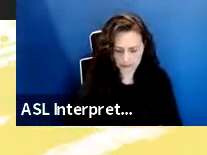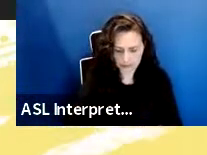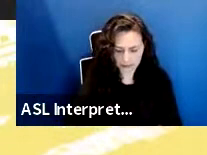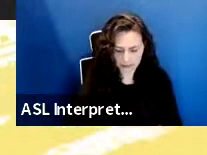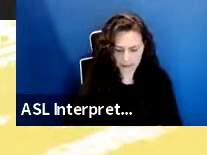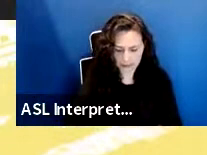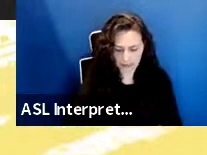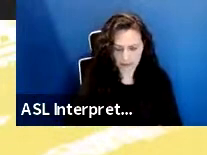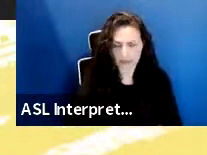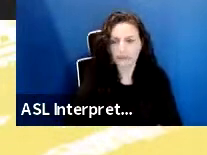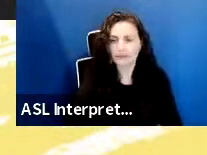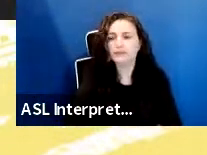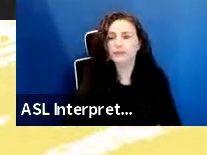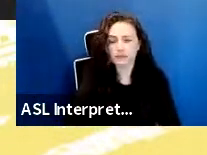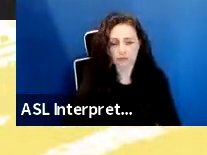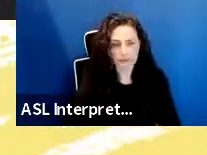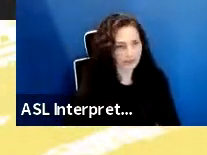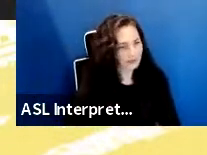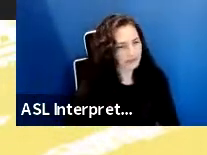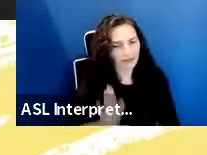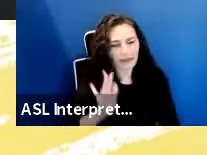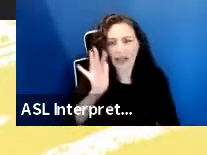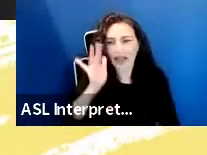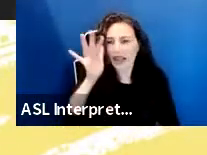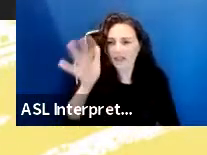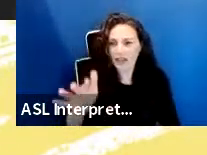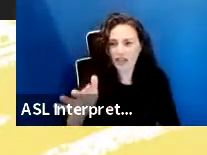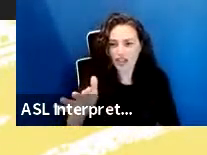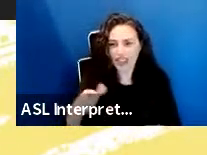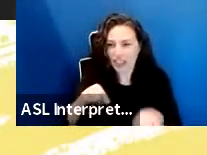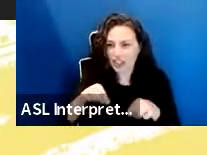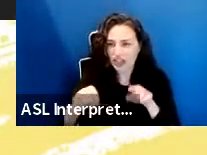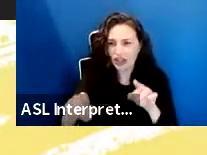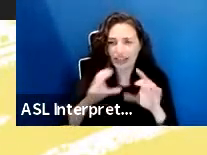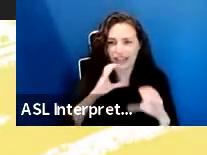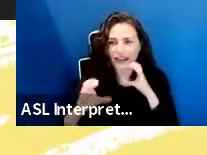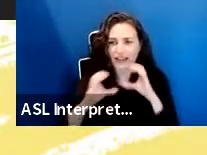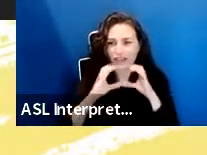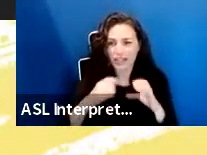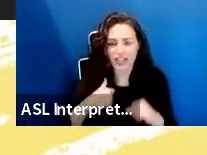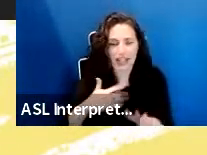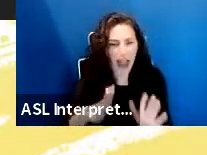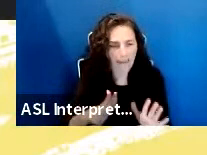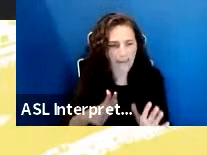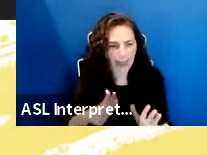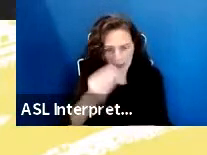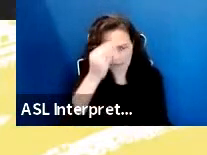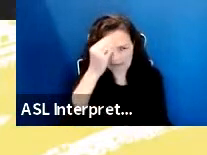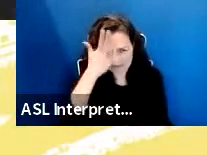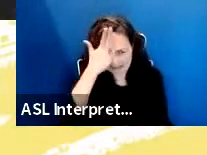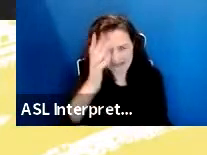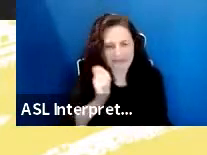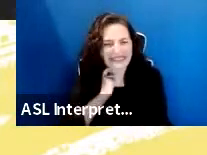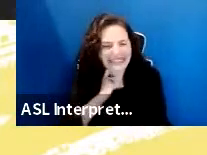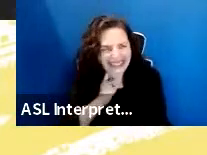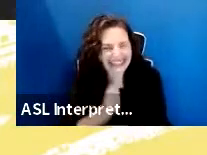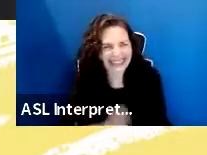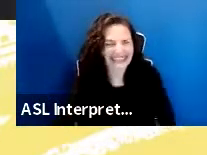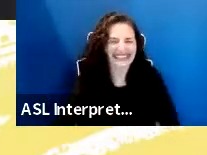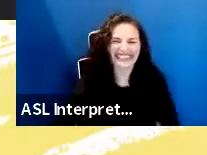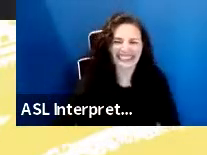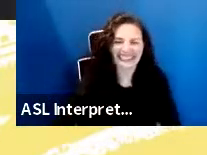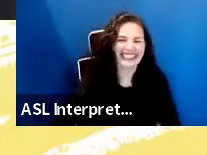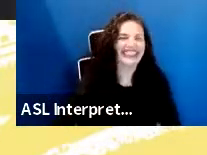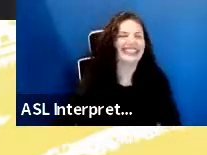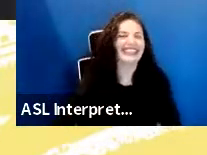And I'm going to get that right at some point during this conversation and take myself off of mute. So here's our next agreement,